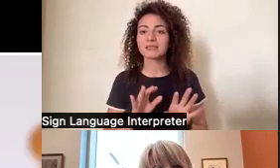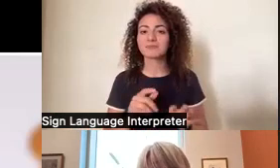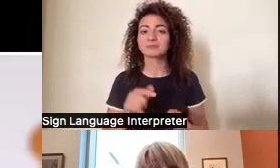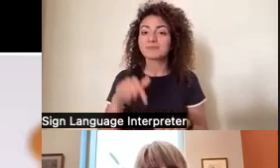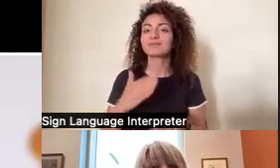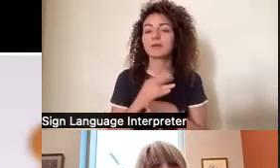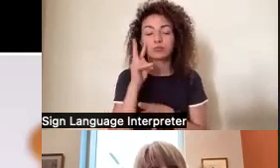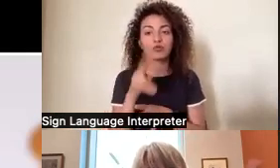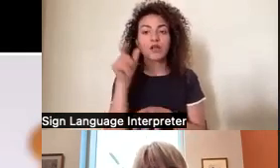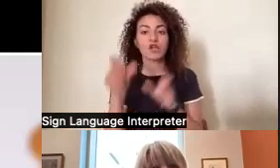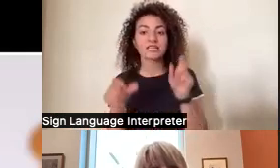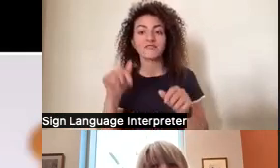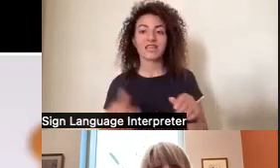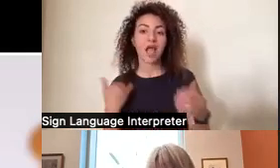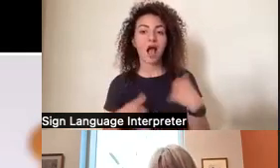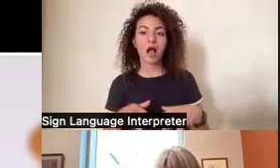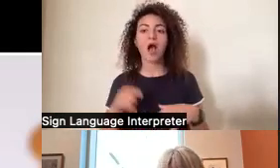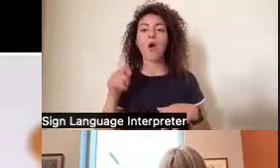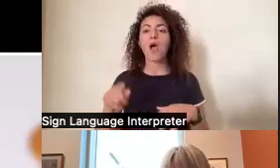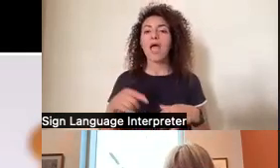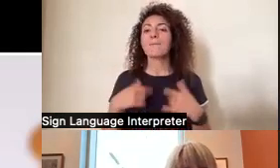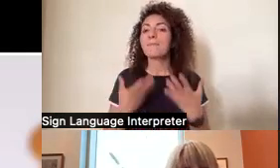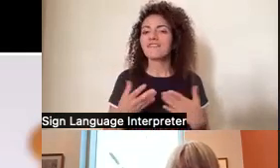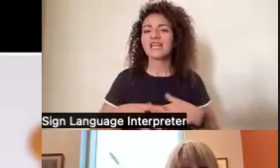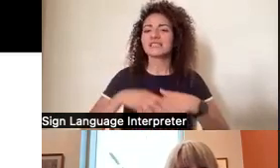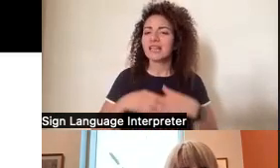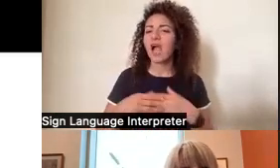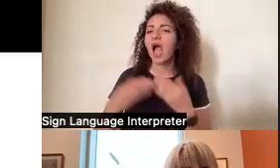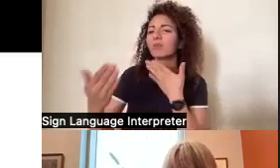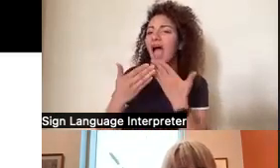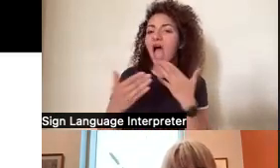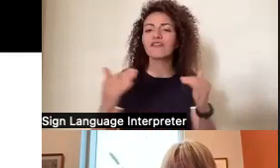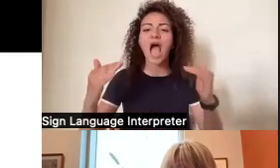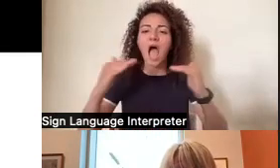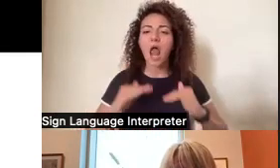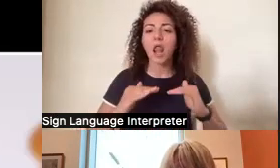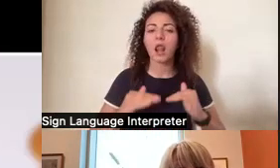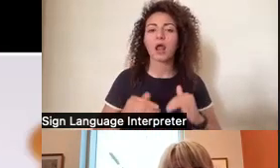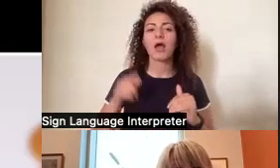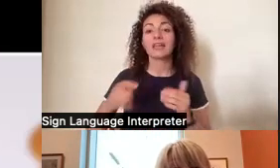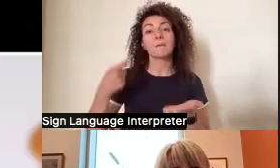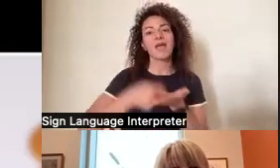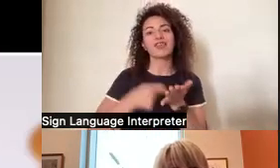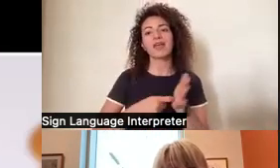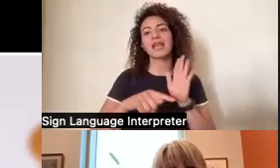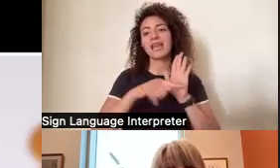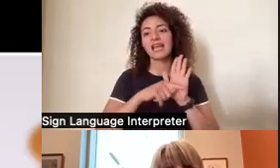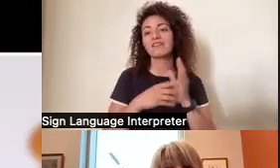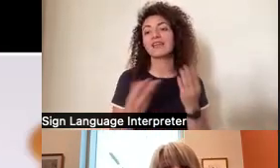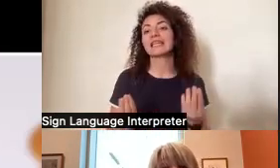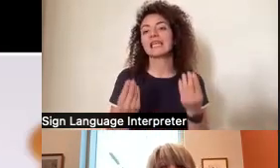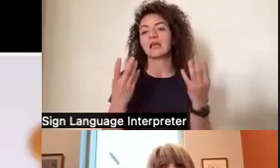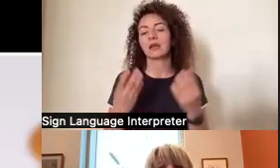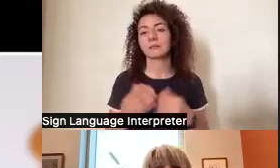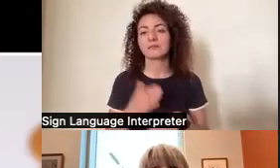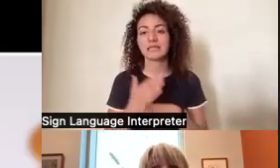that can lead to this vicious cycle in more ways than one, because poor social capital refers to a lack of